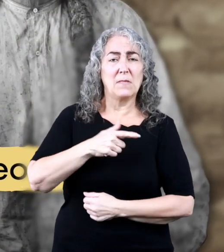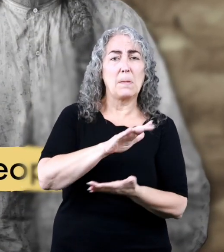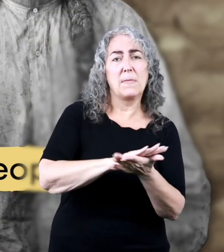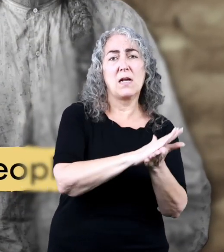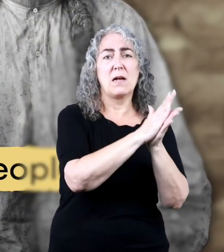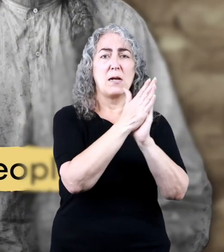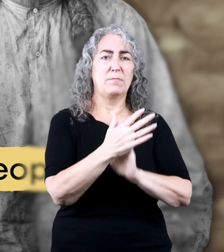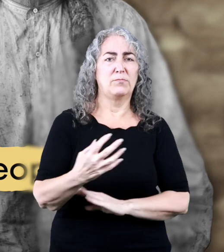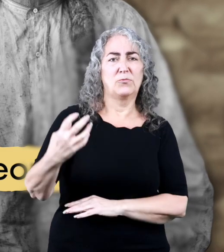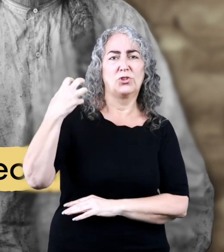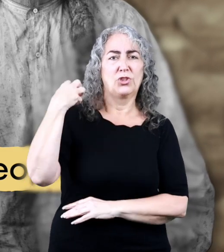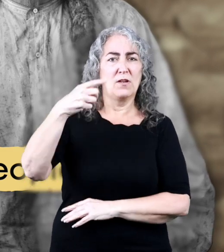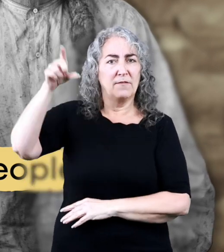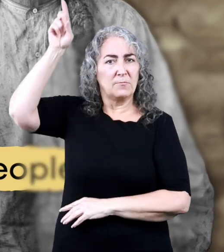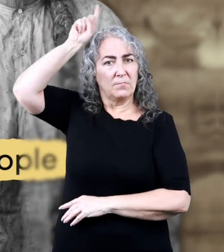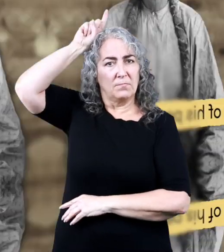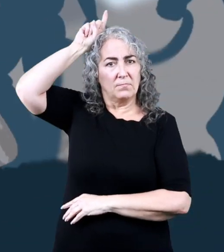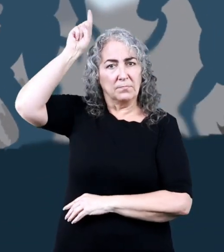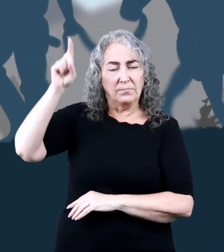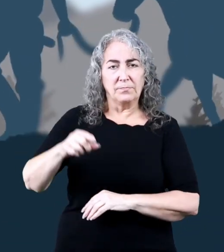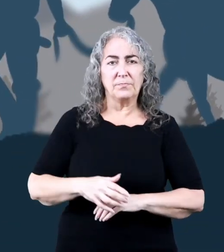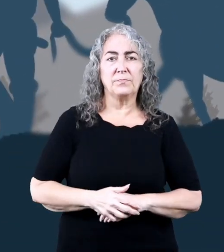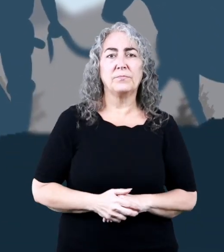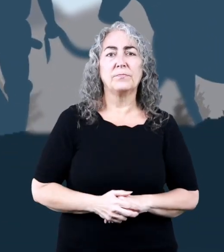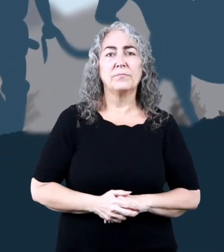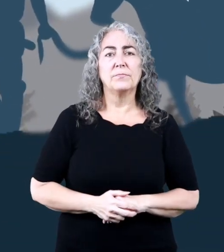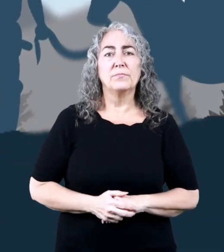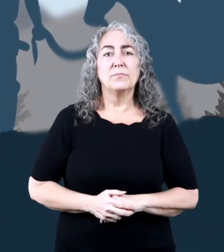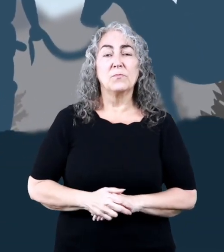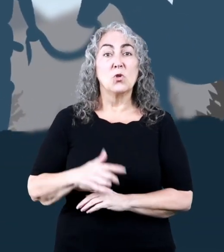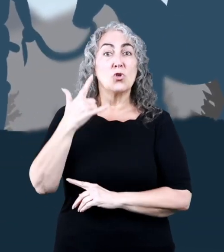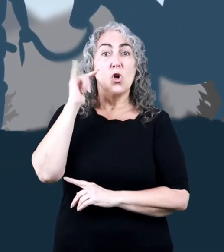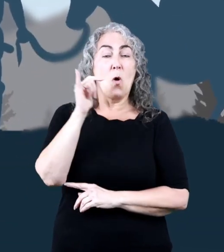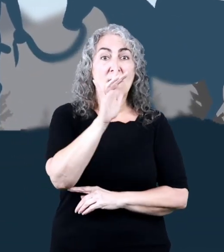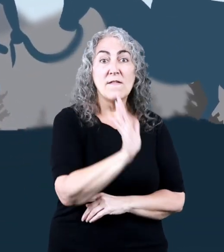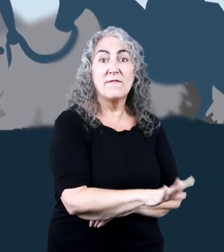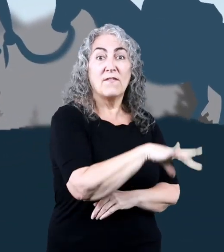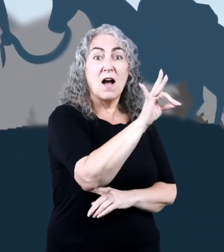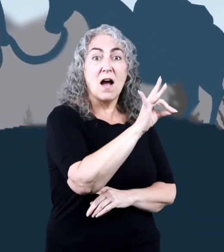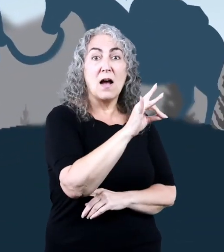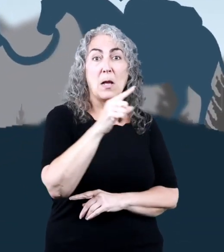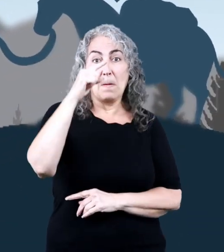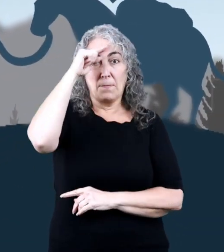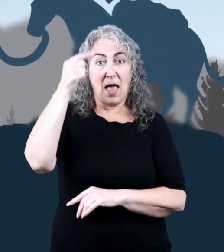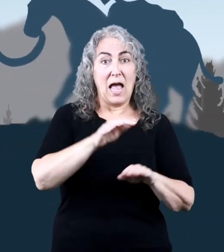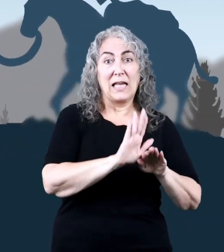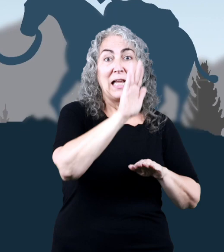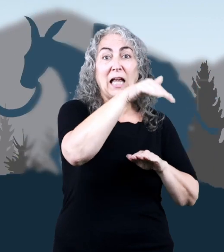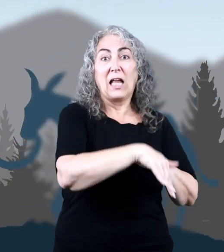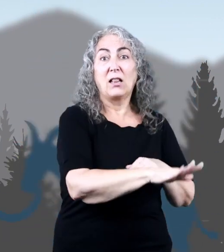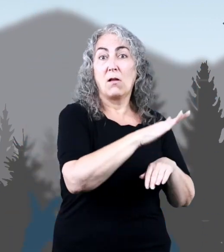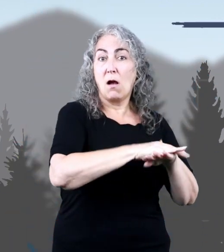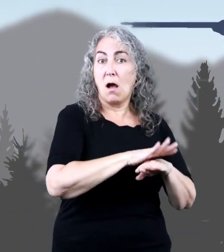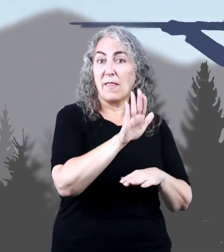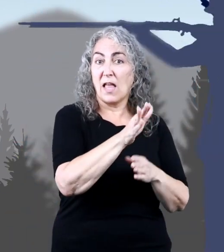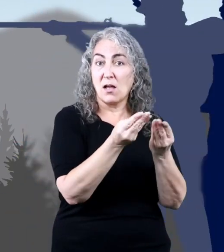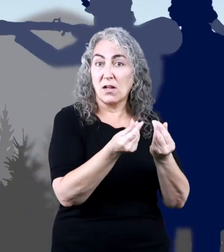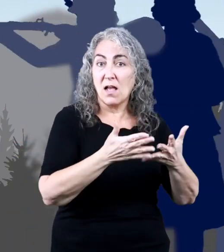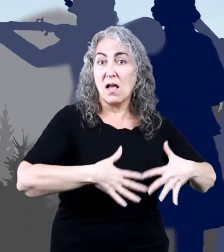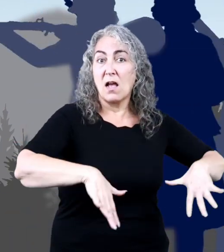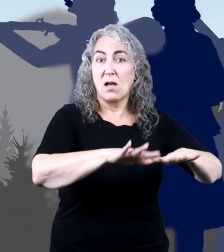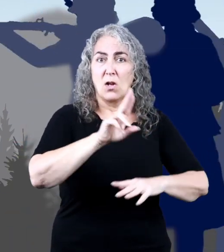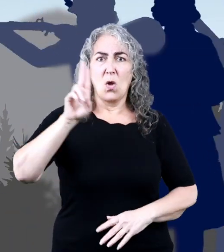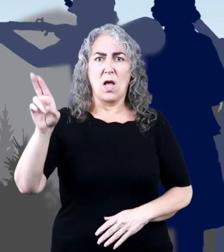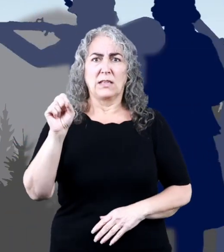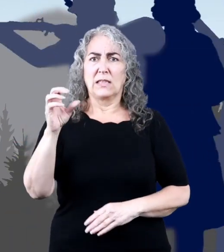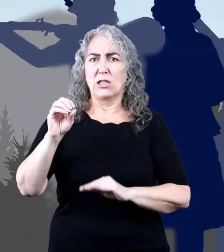chief and leader of his people. When gold was discovered in the Black Hills on Lakota land, tensions between the